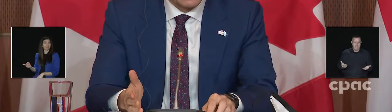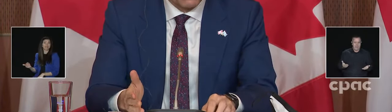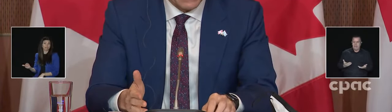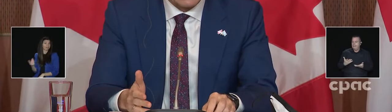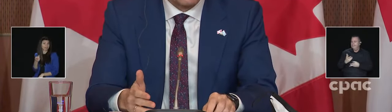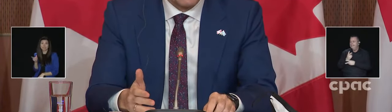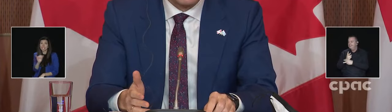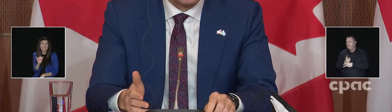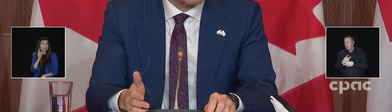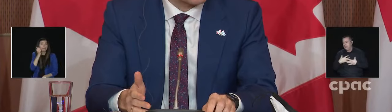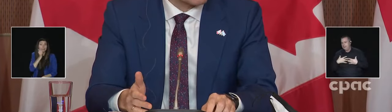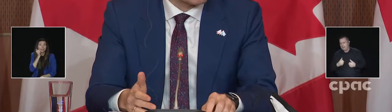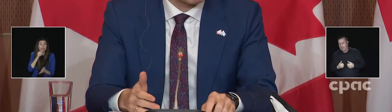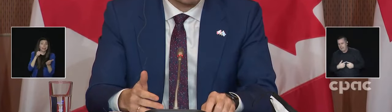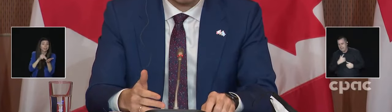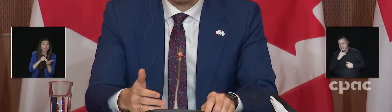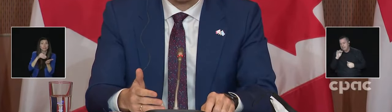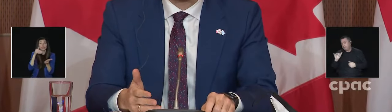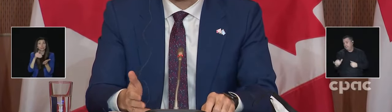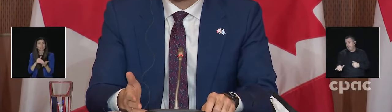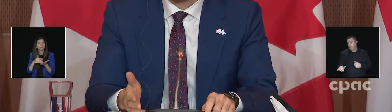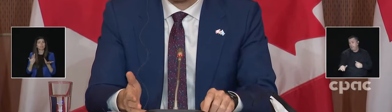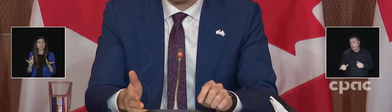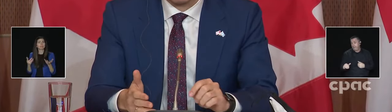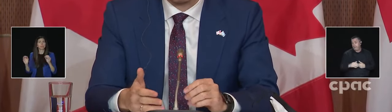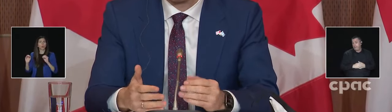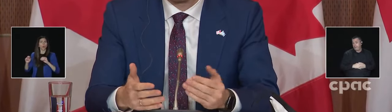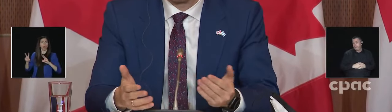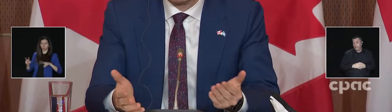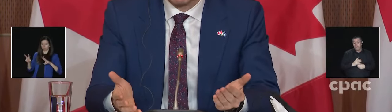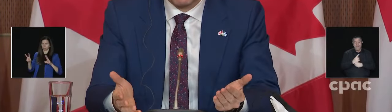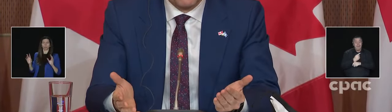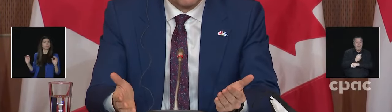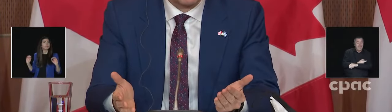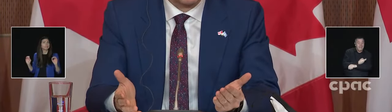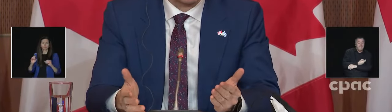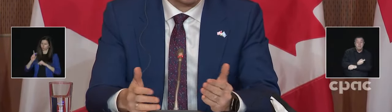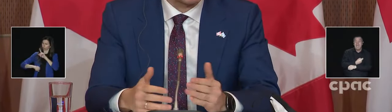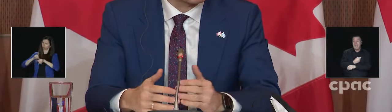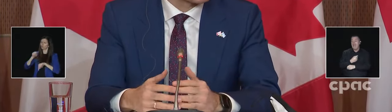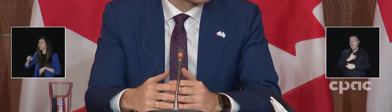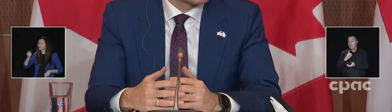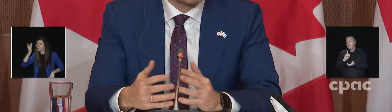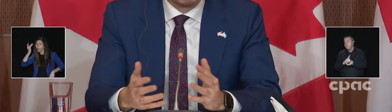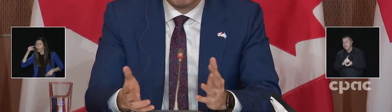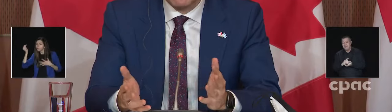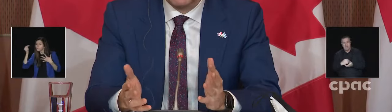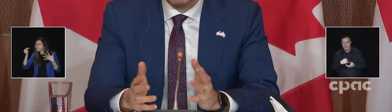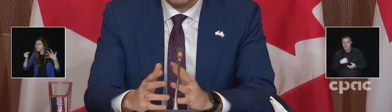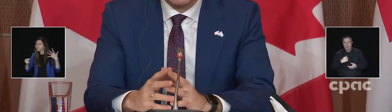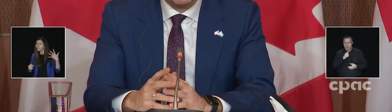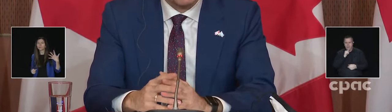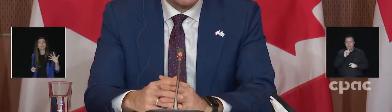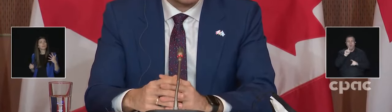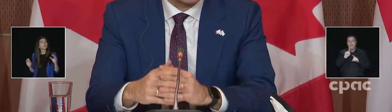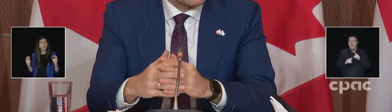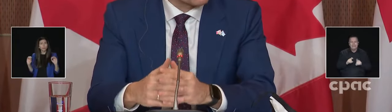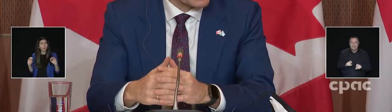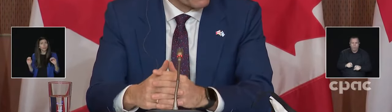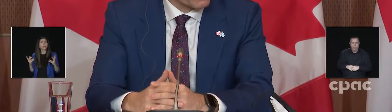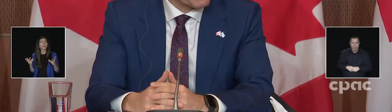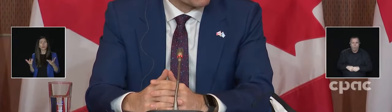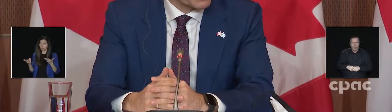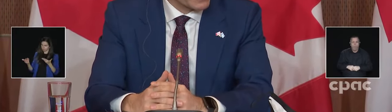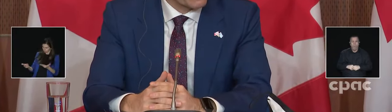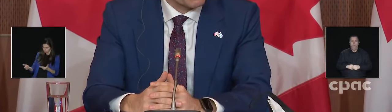day. They don't ask questions about people's choices or people's human nature. They